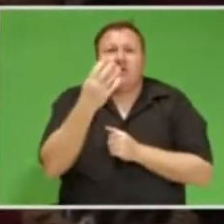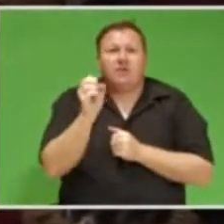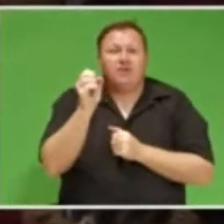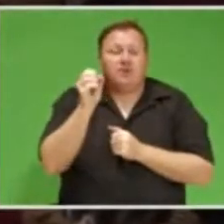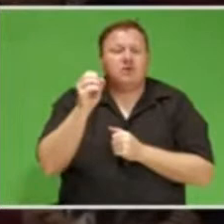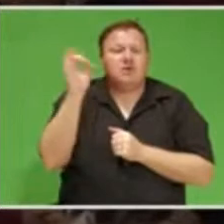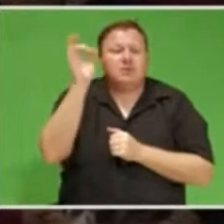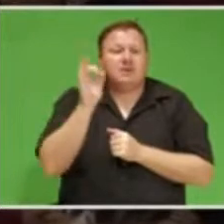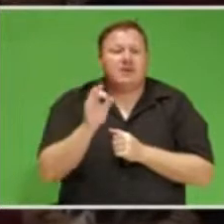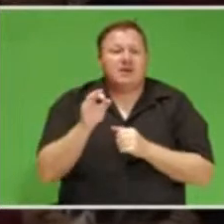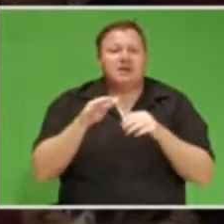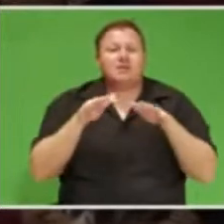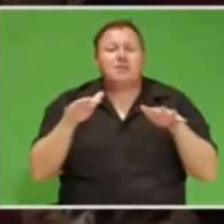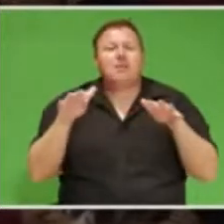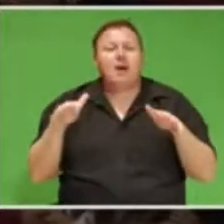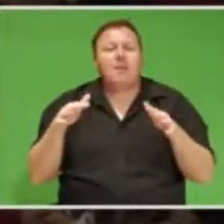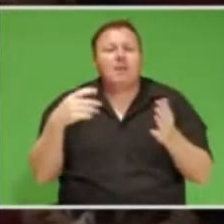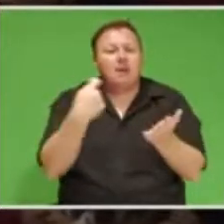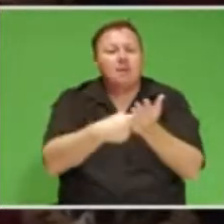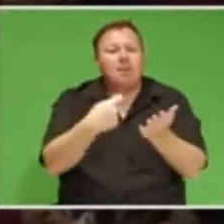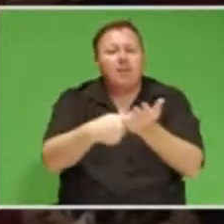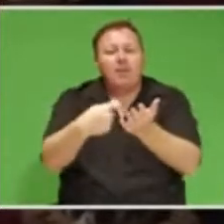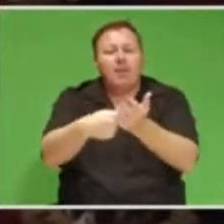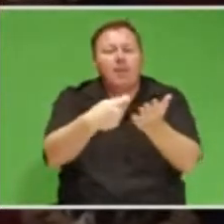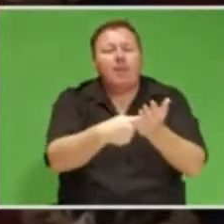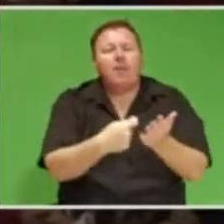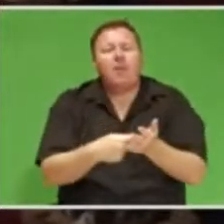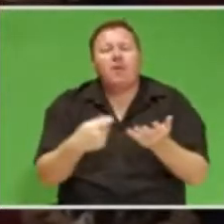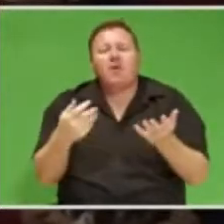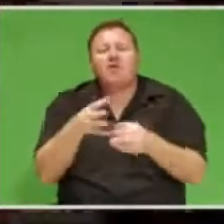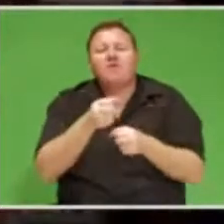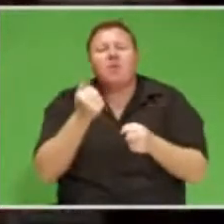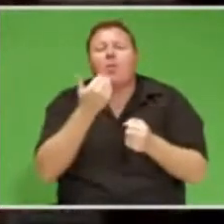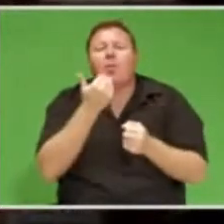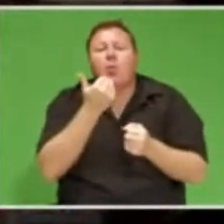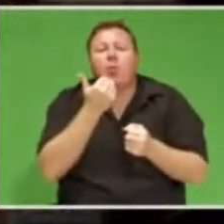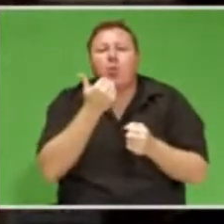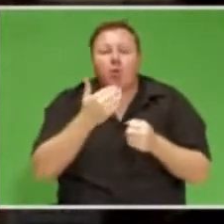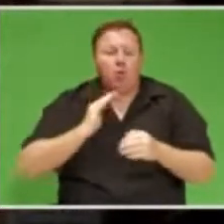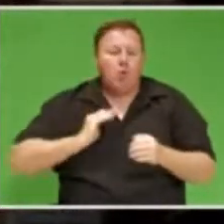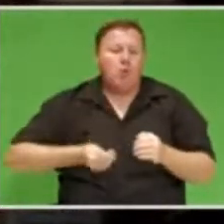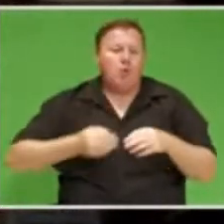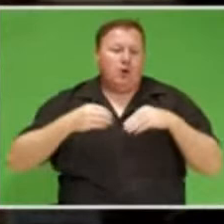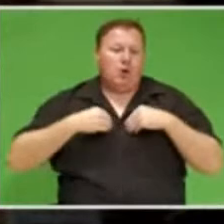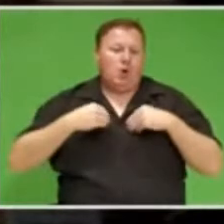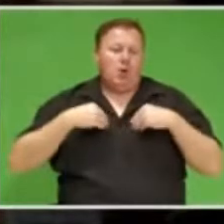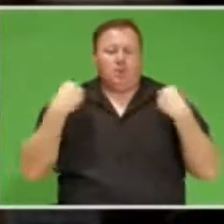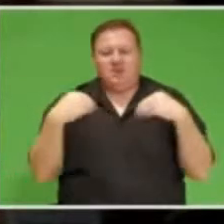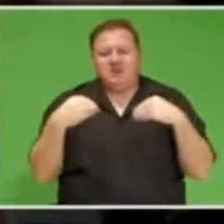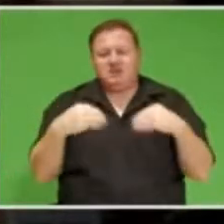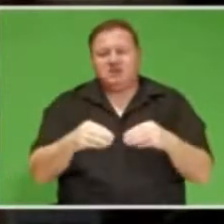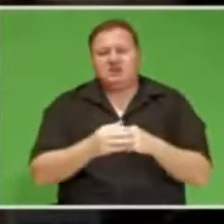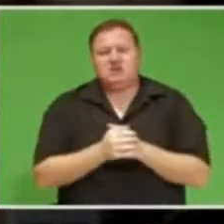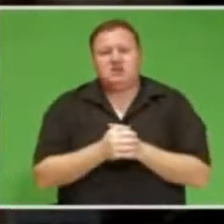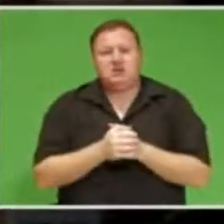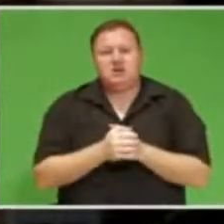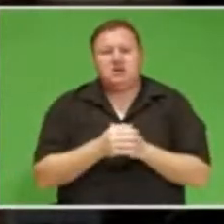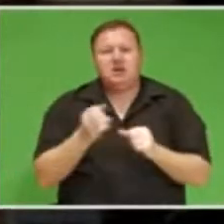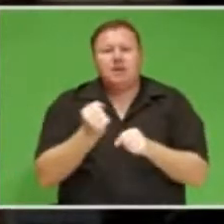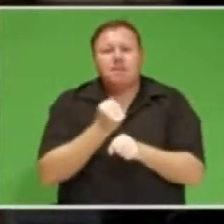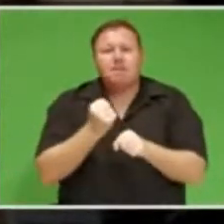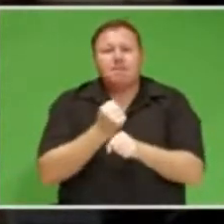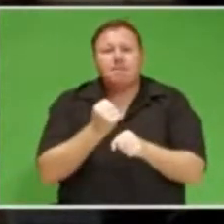to women-owned businesses, we have sought to establish an enabling environment to support